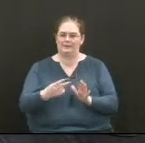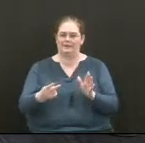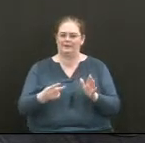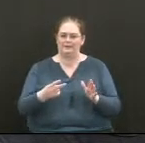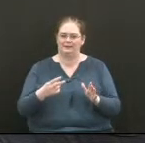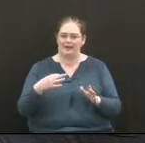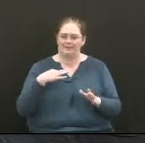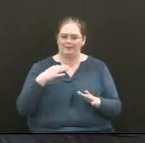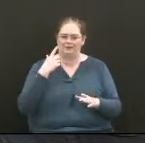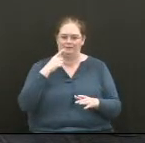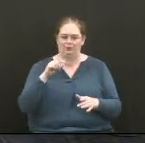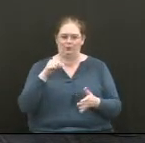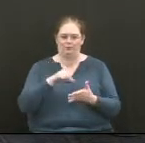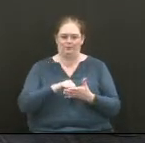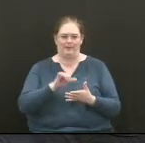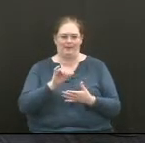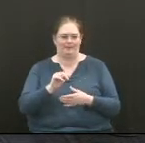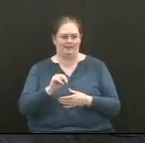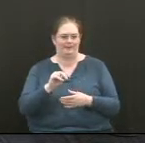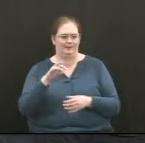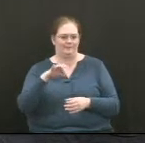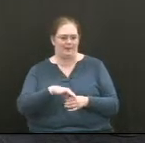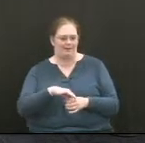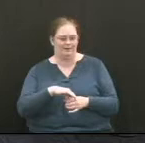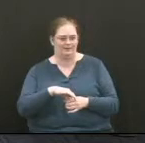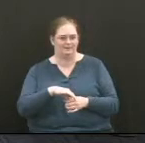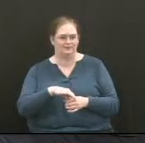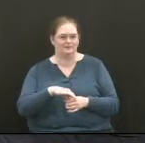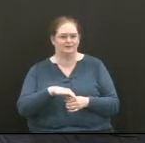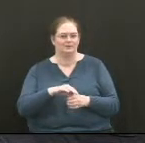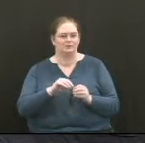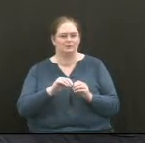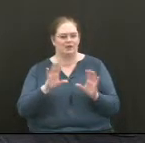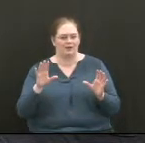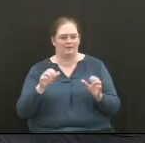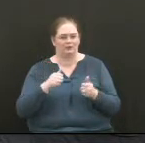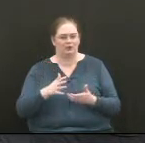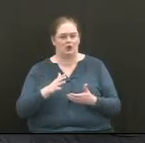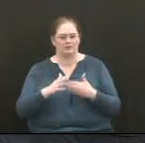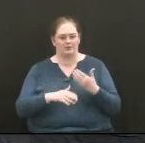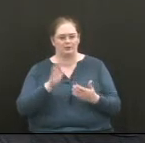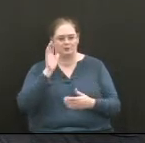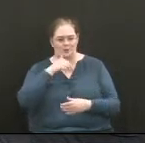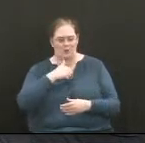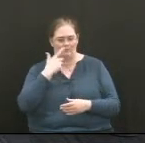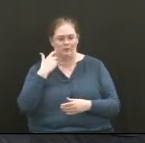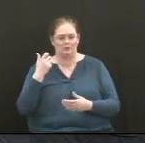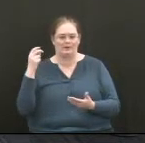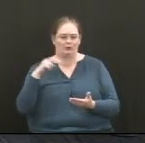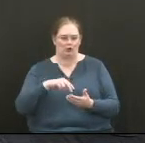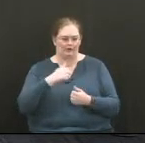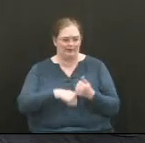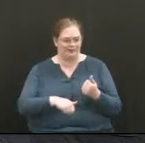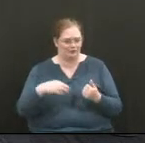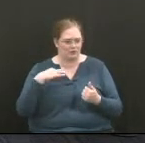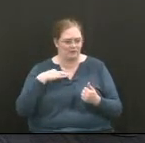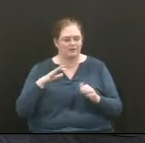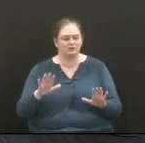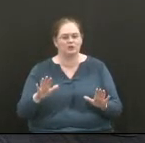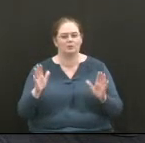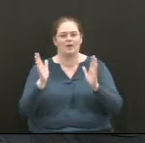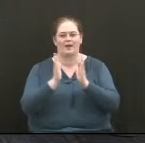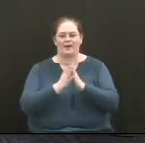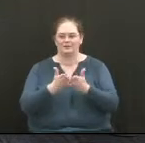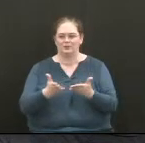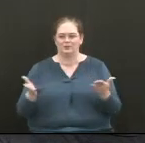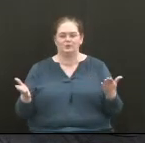applications for mail-in ballots, which are obviously slowing up the process because we have to look at every application. So we just ask